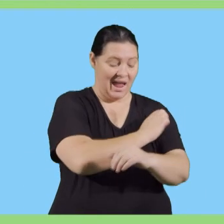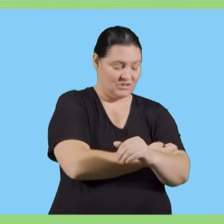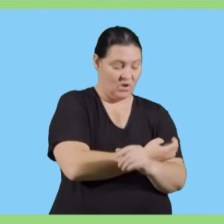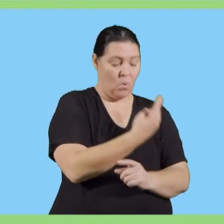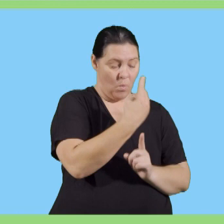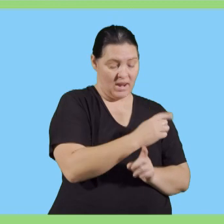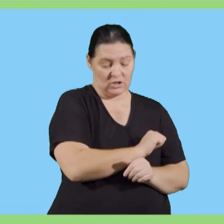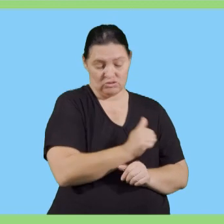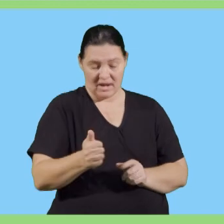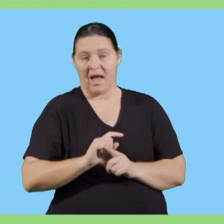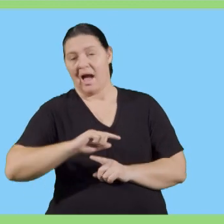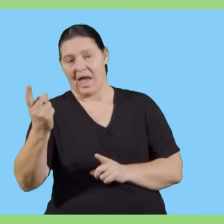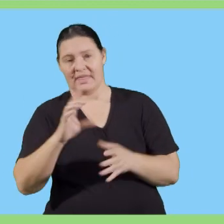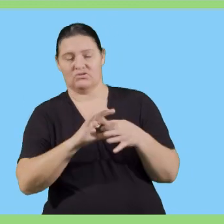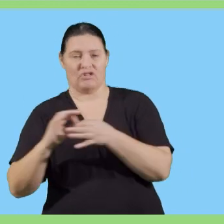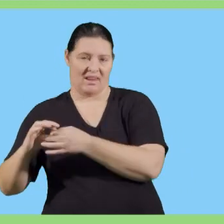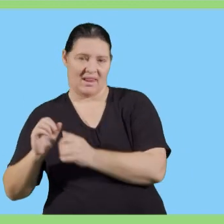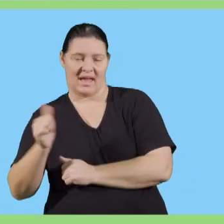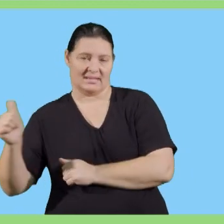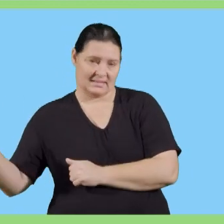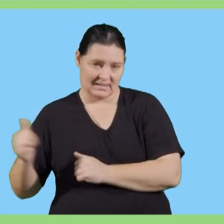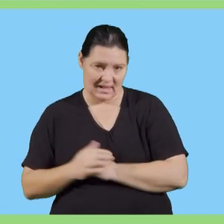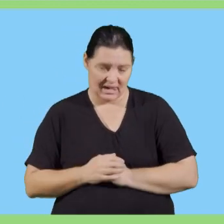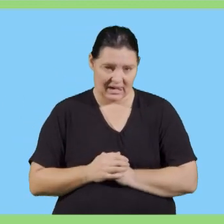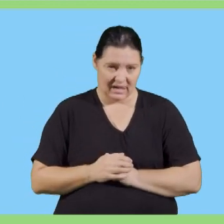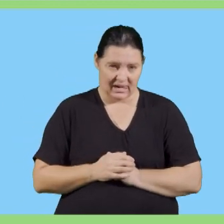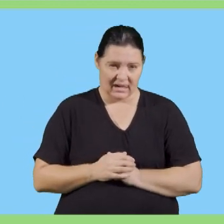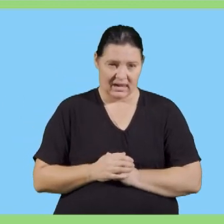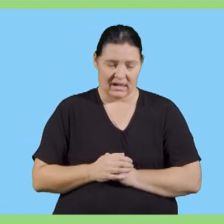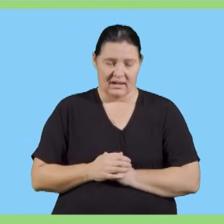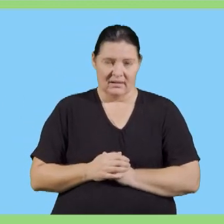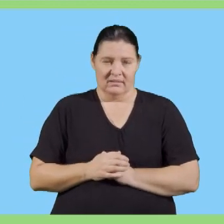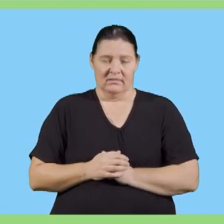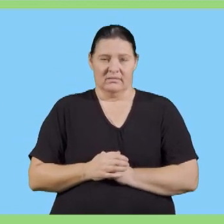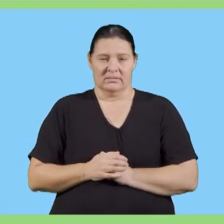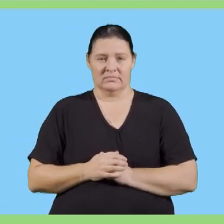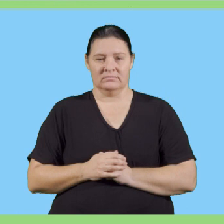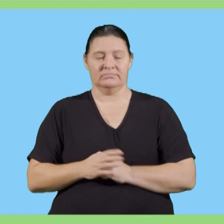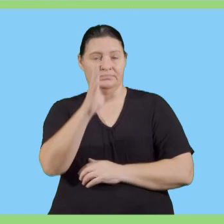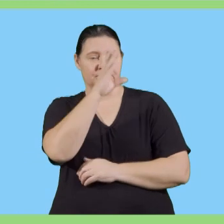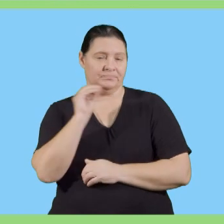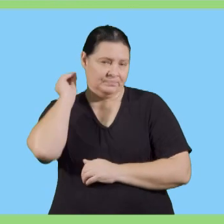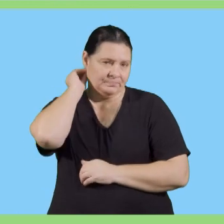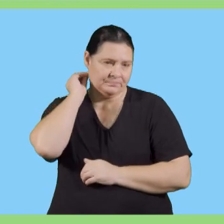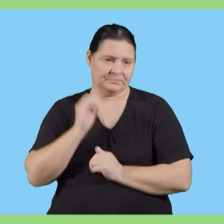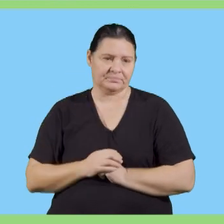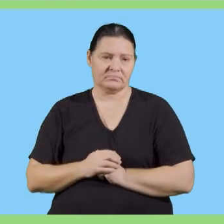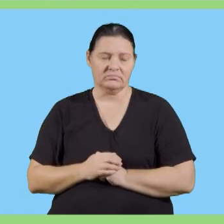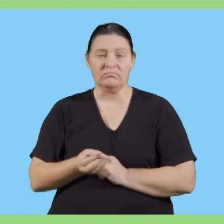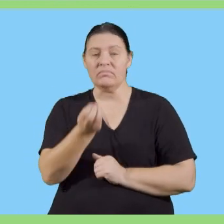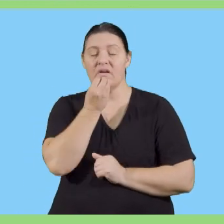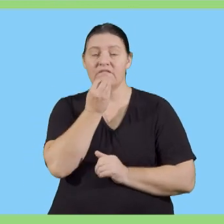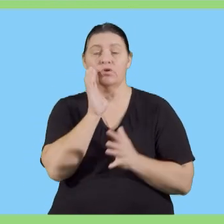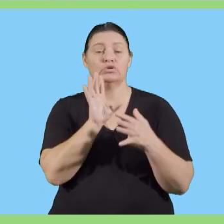Just a quick reminder, food chains is energy is transferred from one organism to the next, which I've